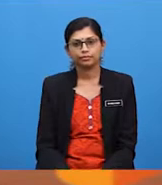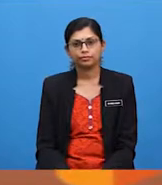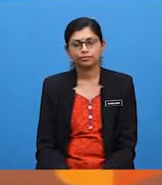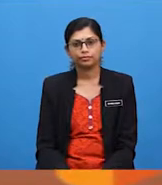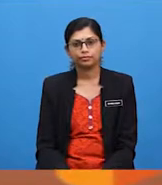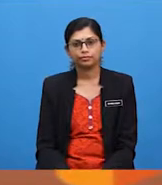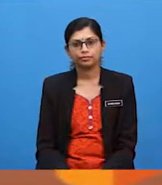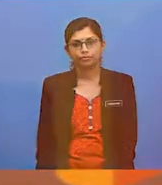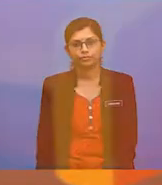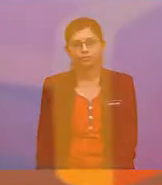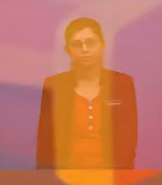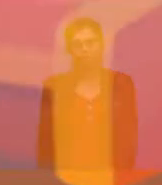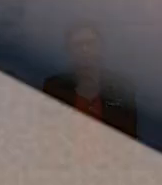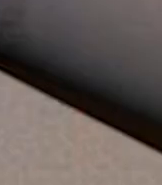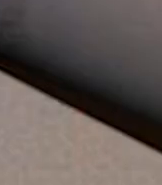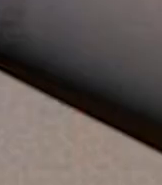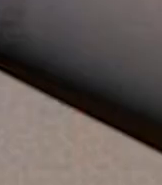Listen to them again.